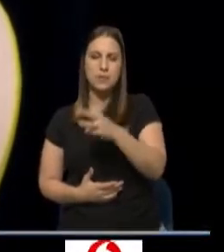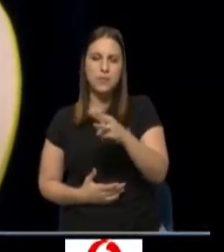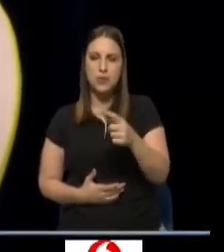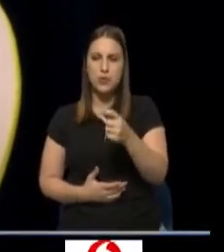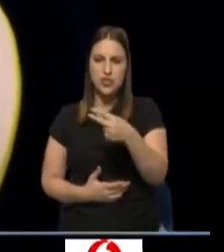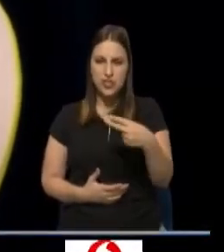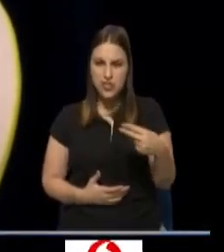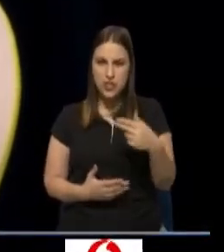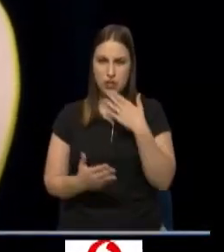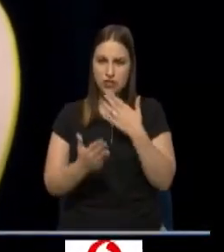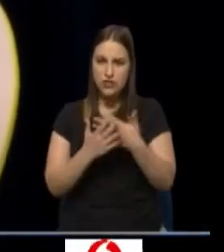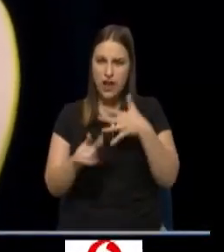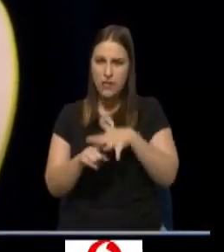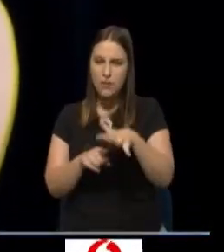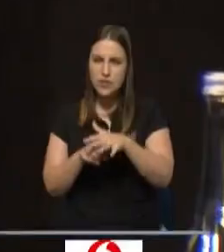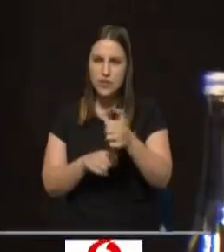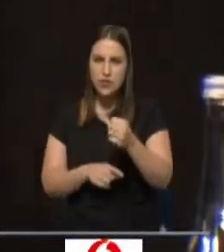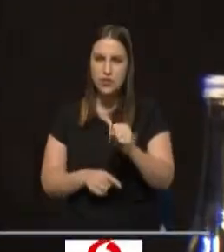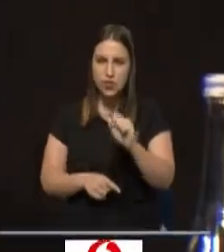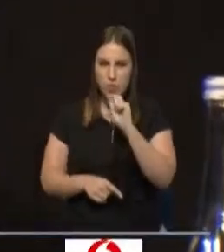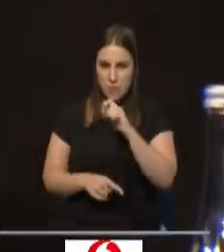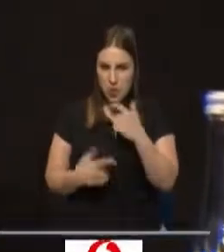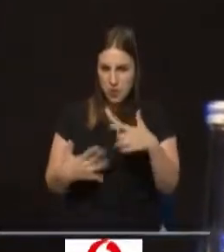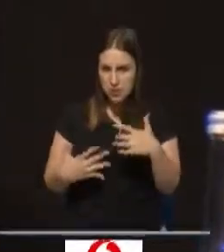impact of 17 million euros.